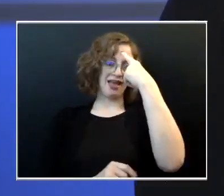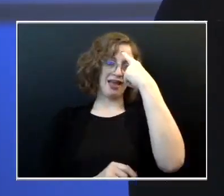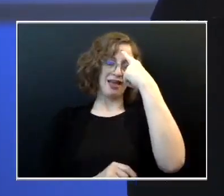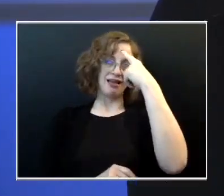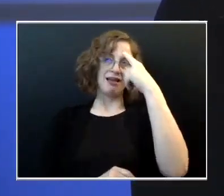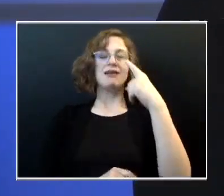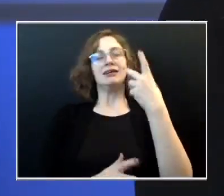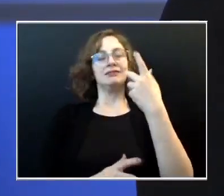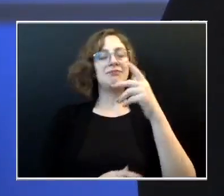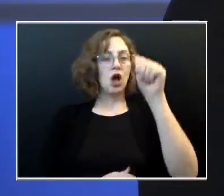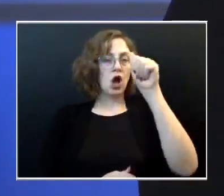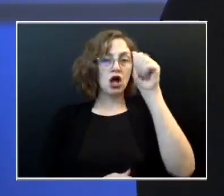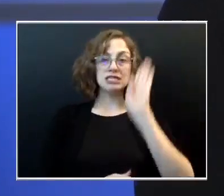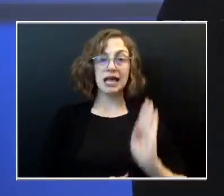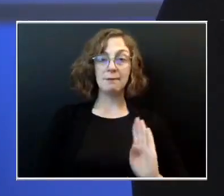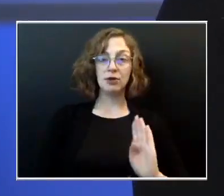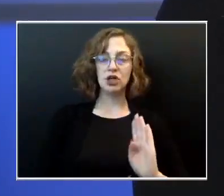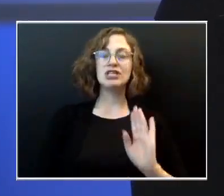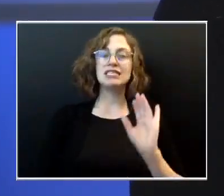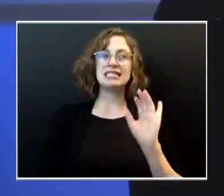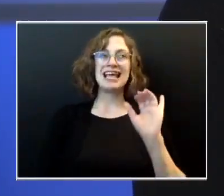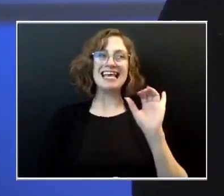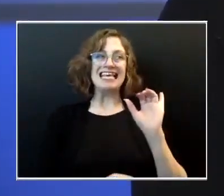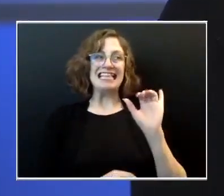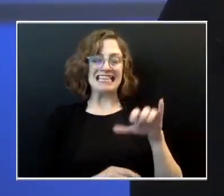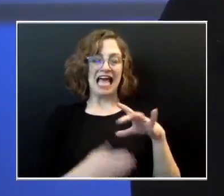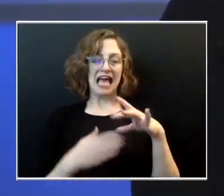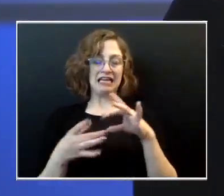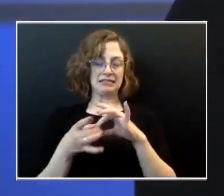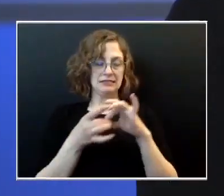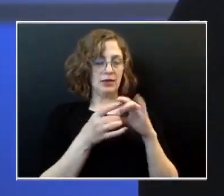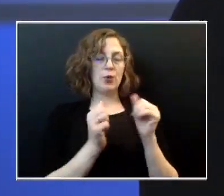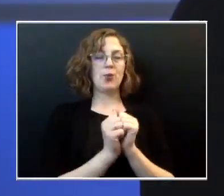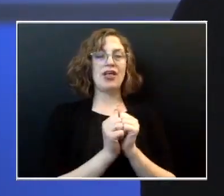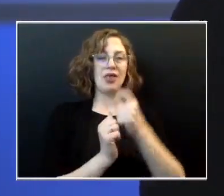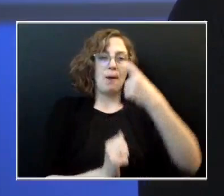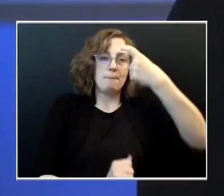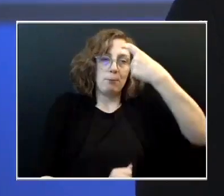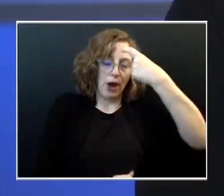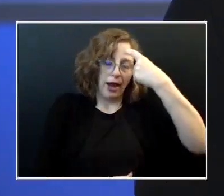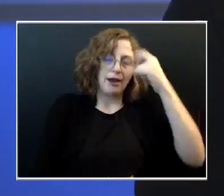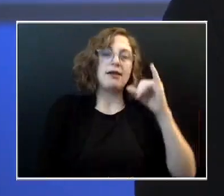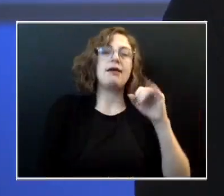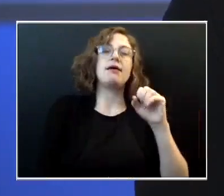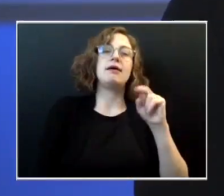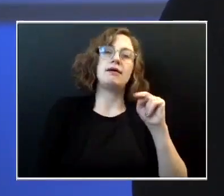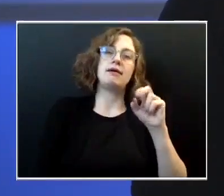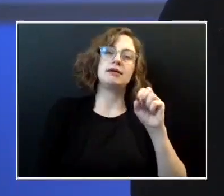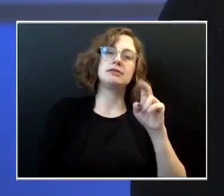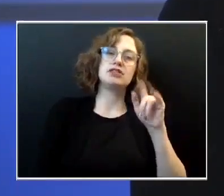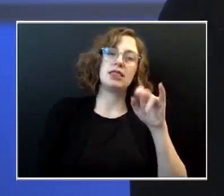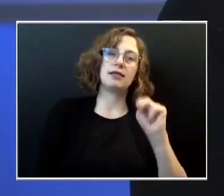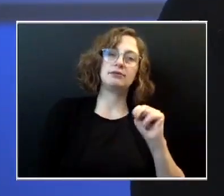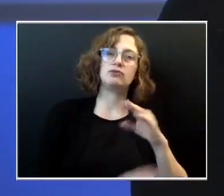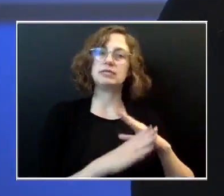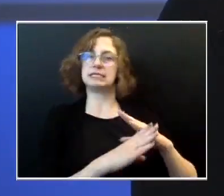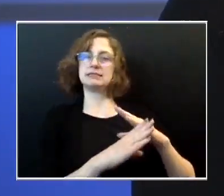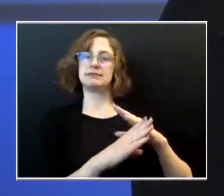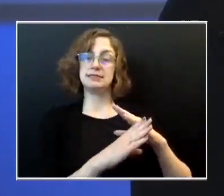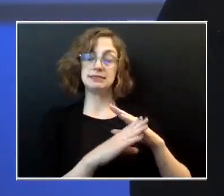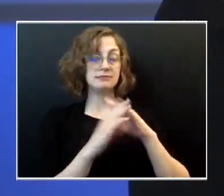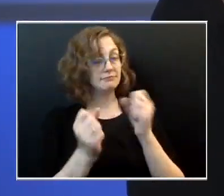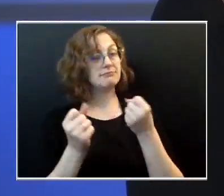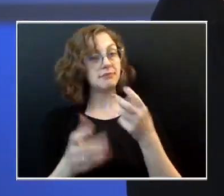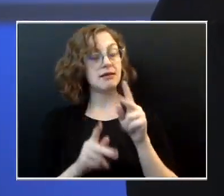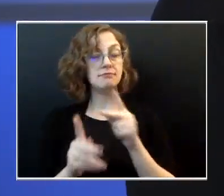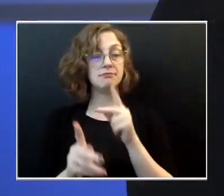And this is a really hard concept to prove. There's other groups that are out there looking at it. But our study is really focused on targeting